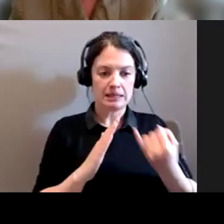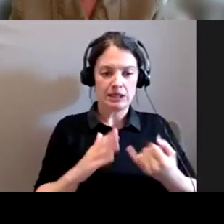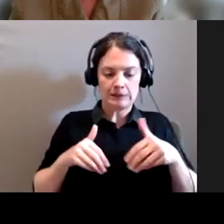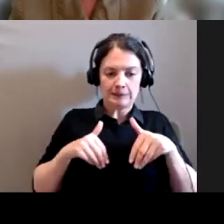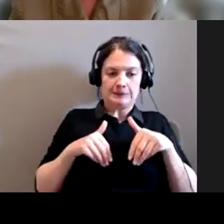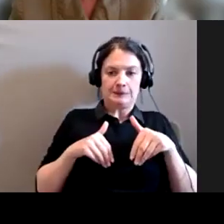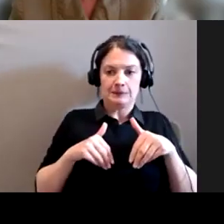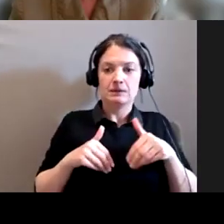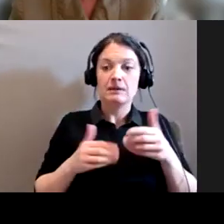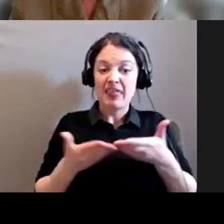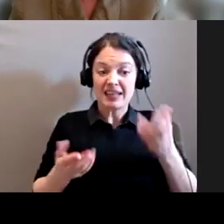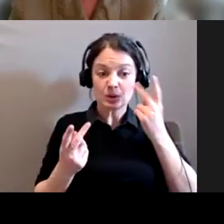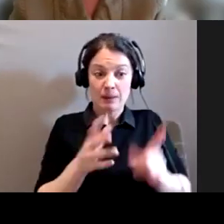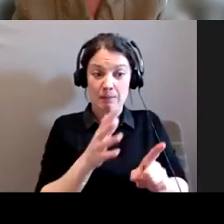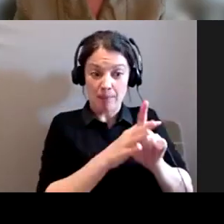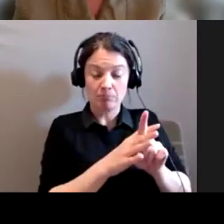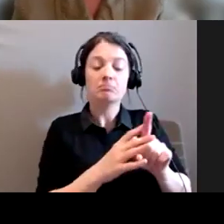context are important to consider as well.